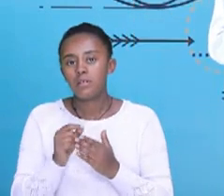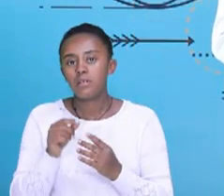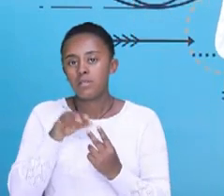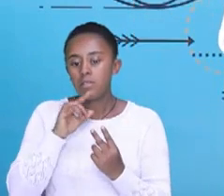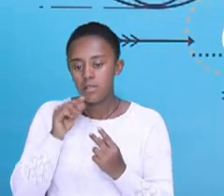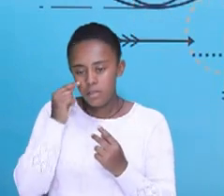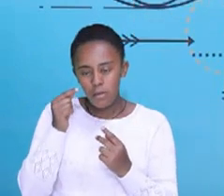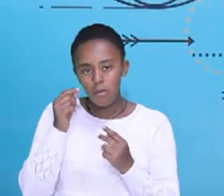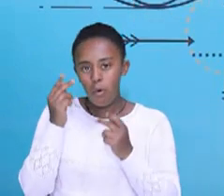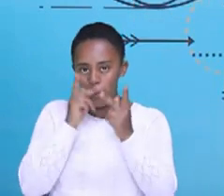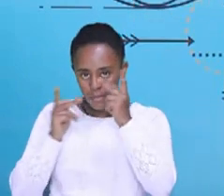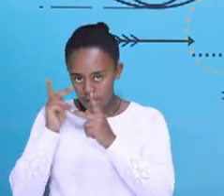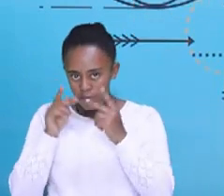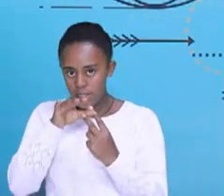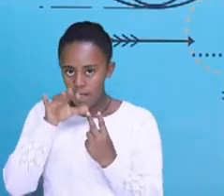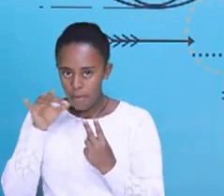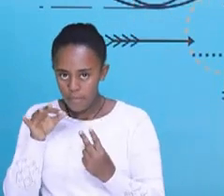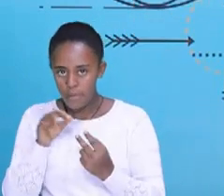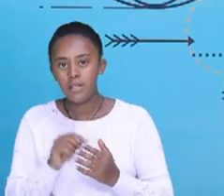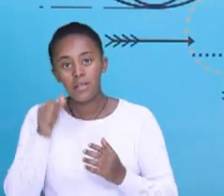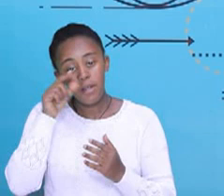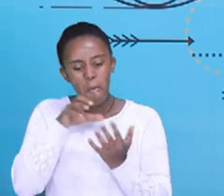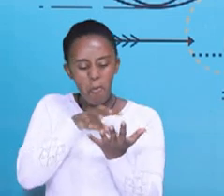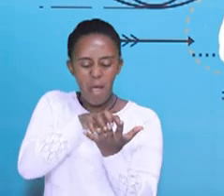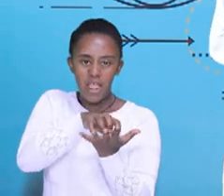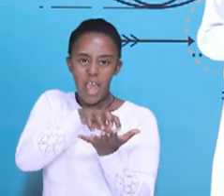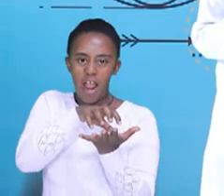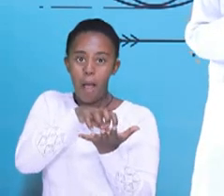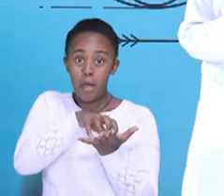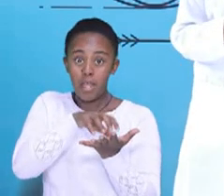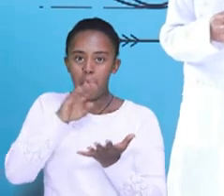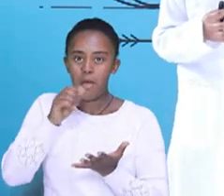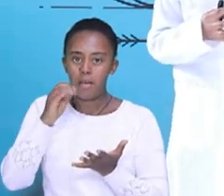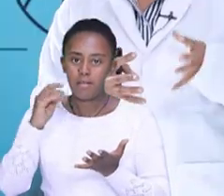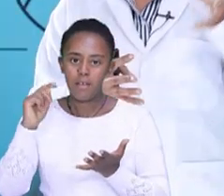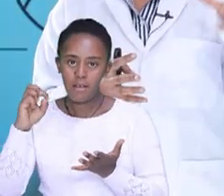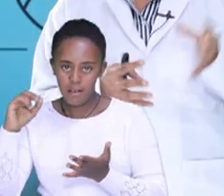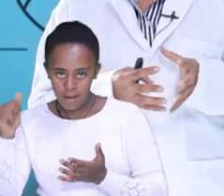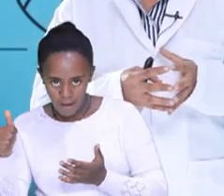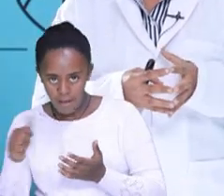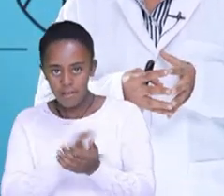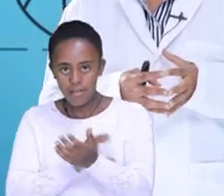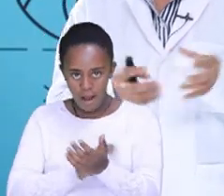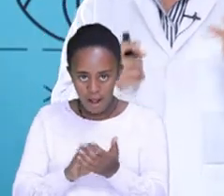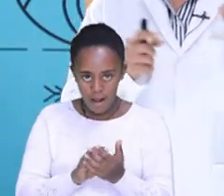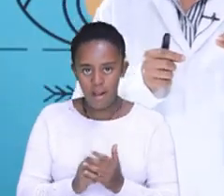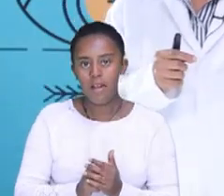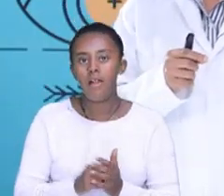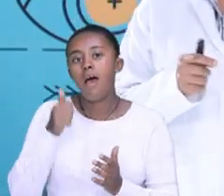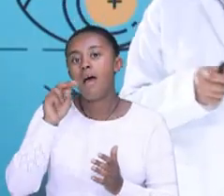he observed the sample, and he observed bacterial cells, and finally he called these bacterial